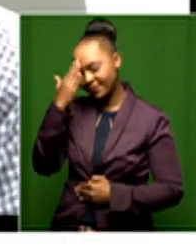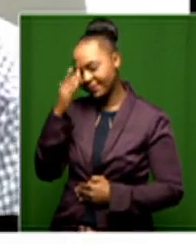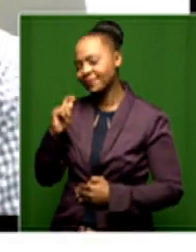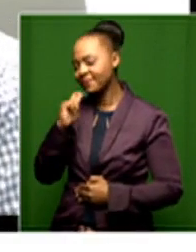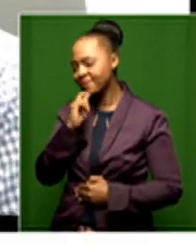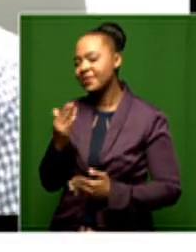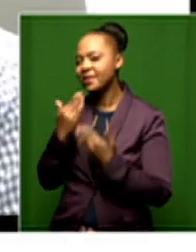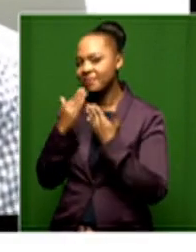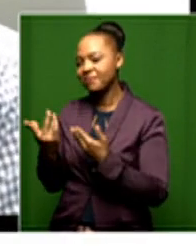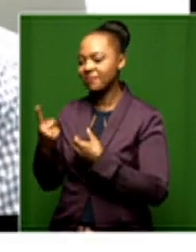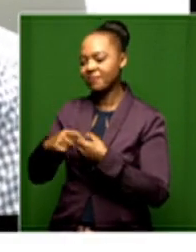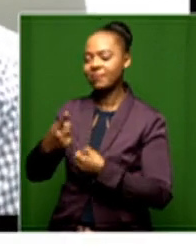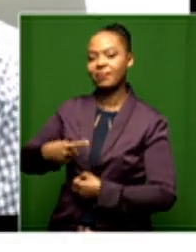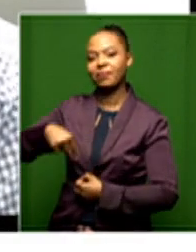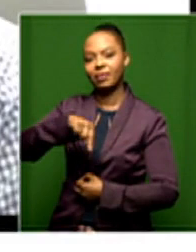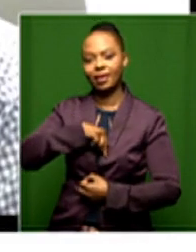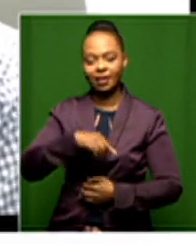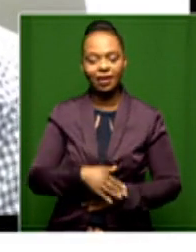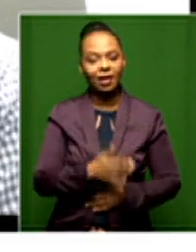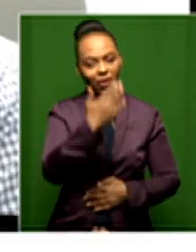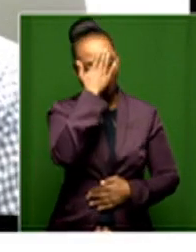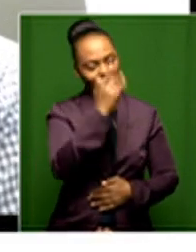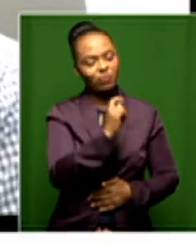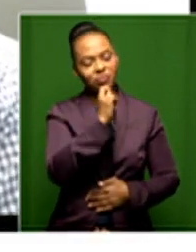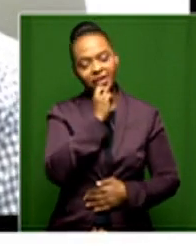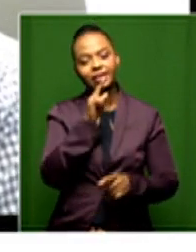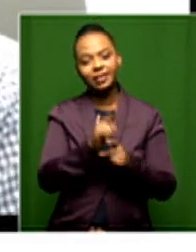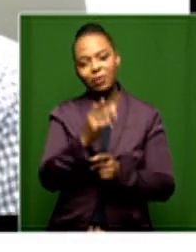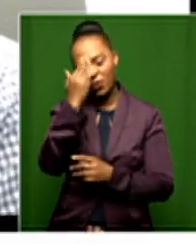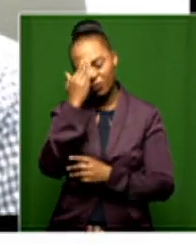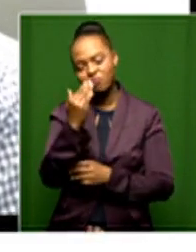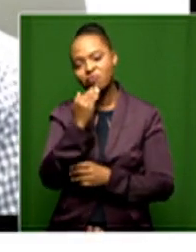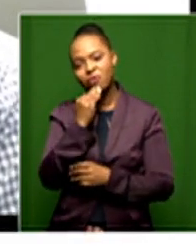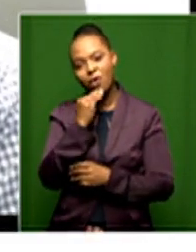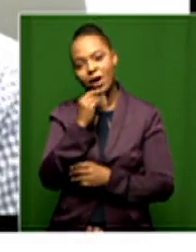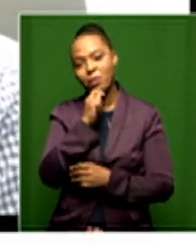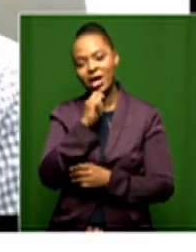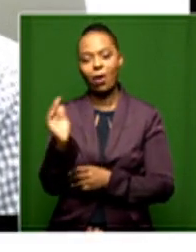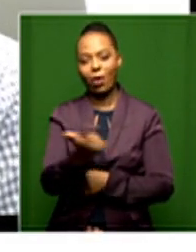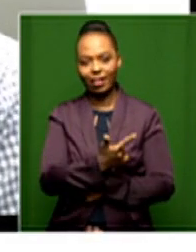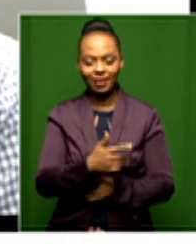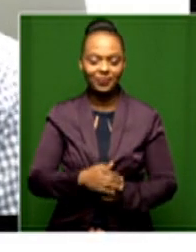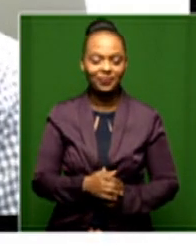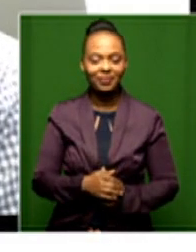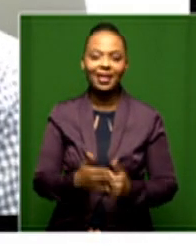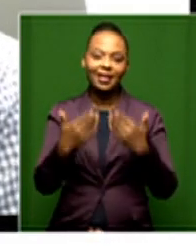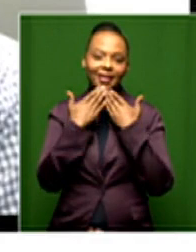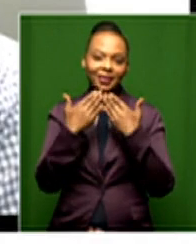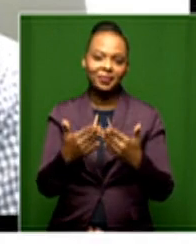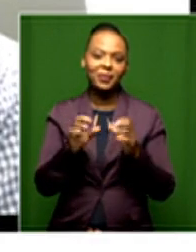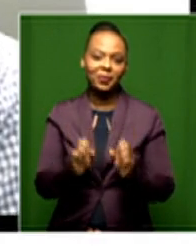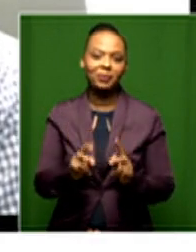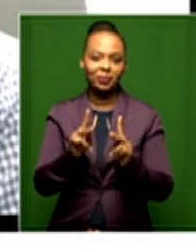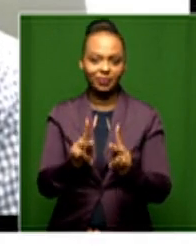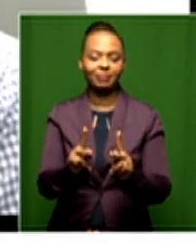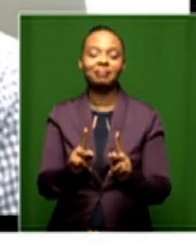Good morning, Leanne, and good morning to the viewers. And we also do appreciate the opportunity to come onto Morning Live.